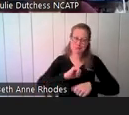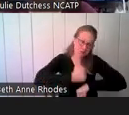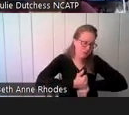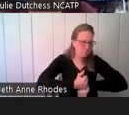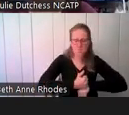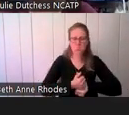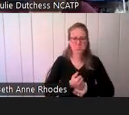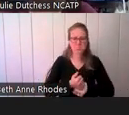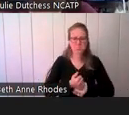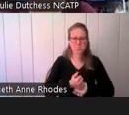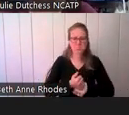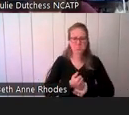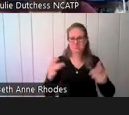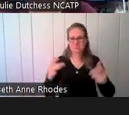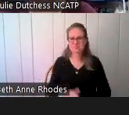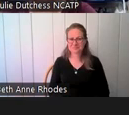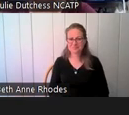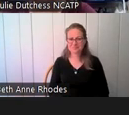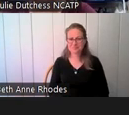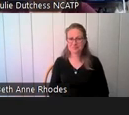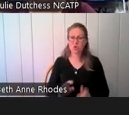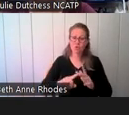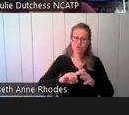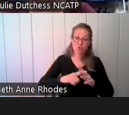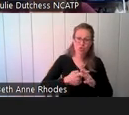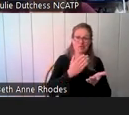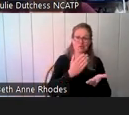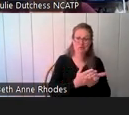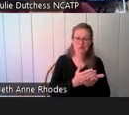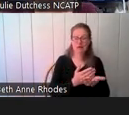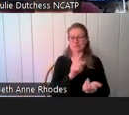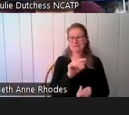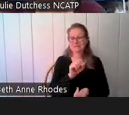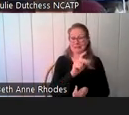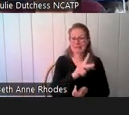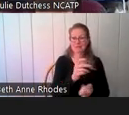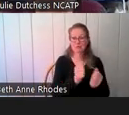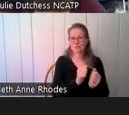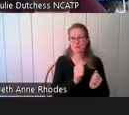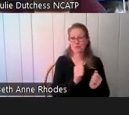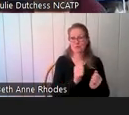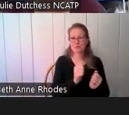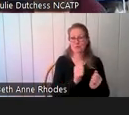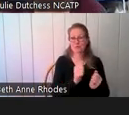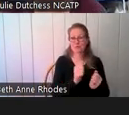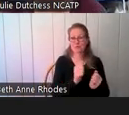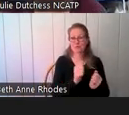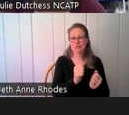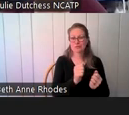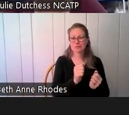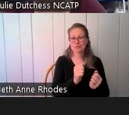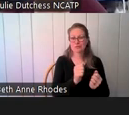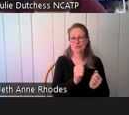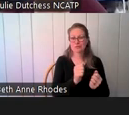of your time. Start and stop a task by just one tap. Create beautiful reports. Share and sync data